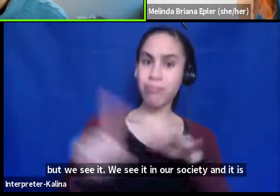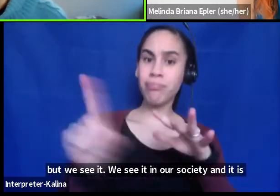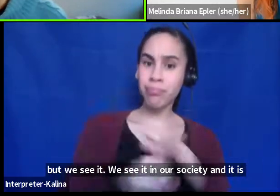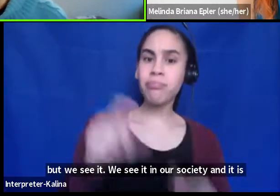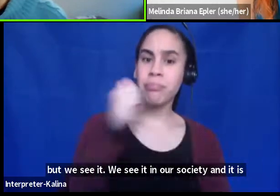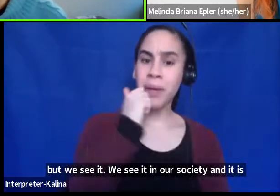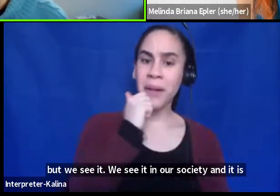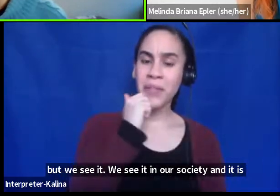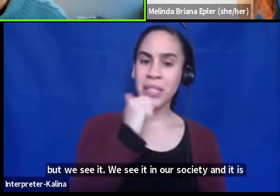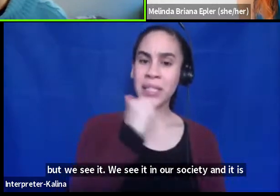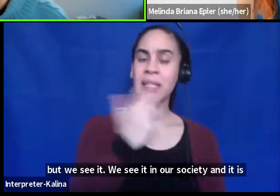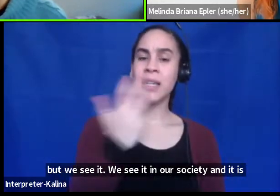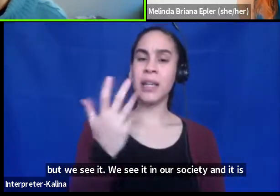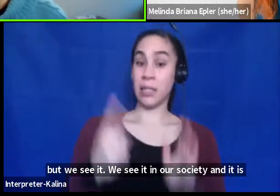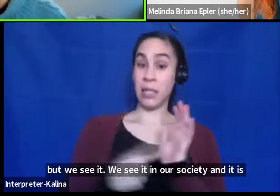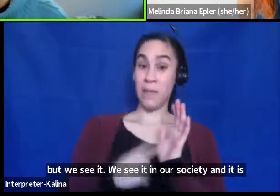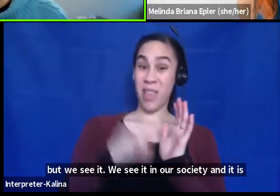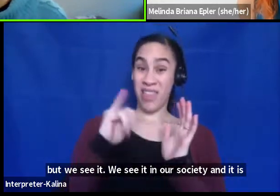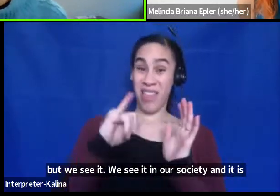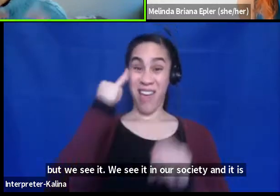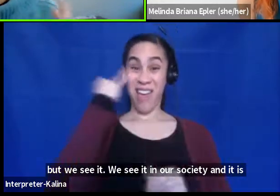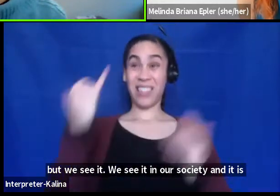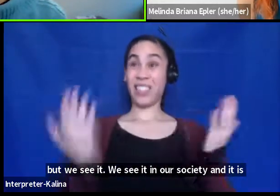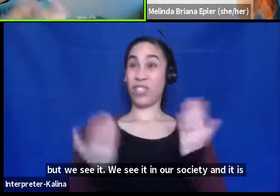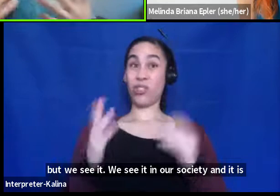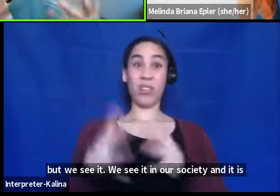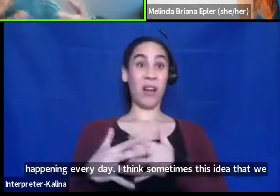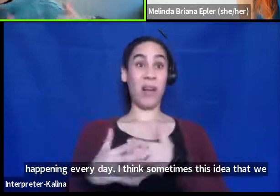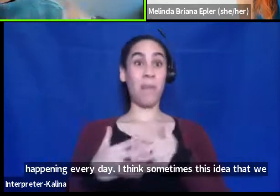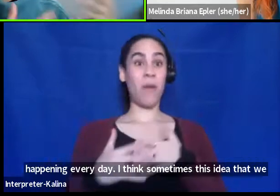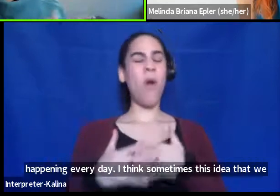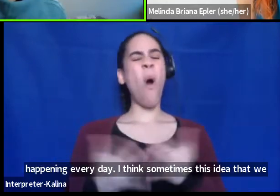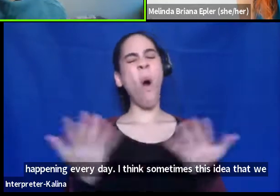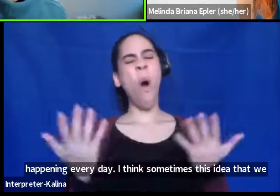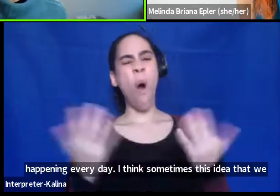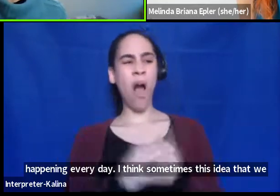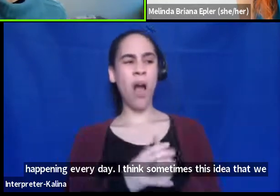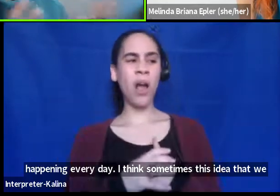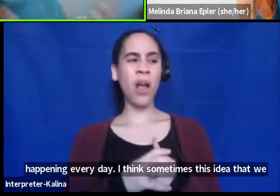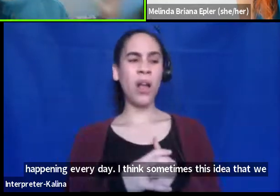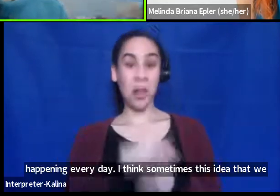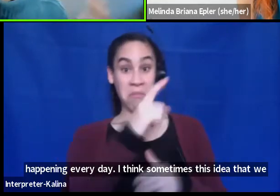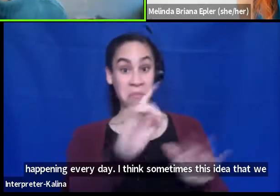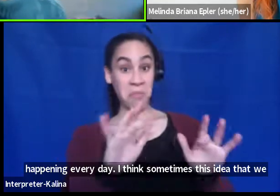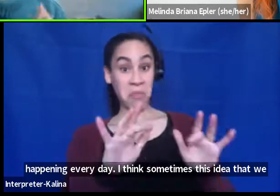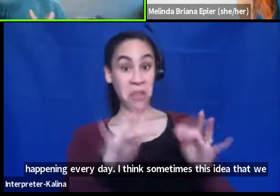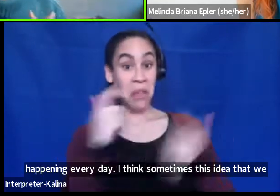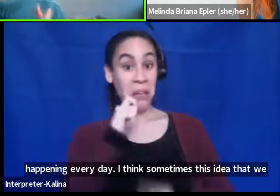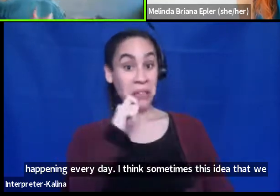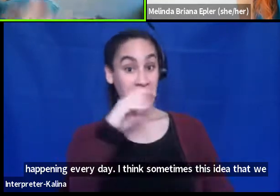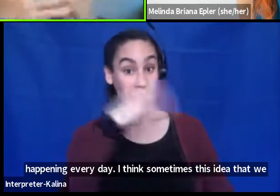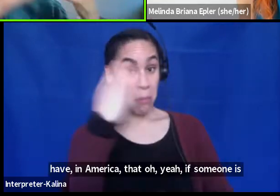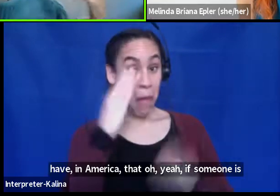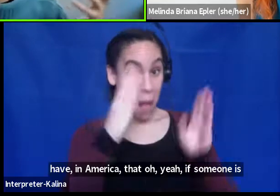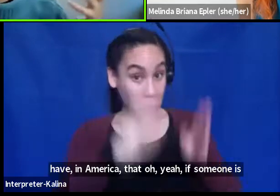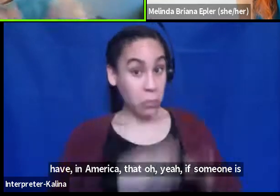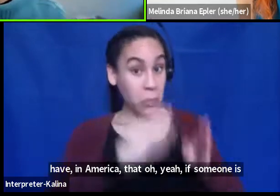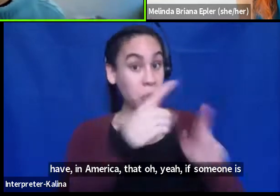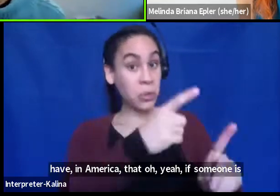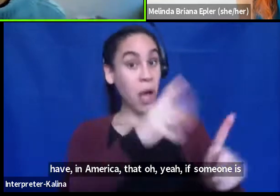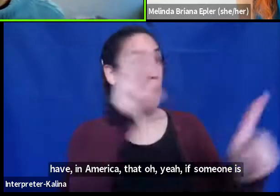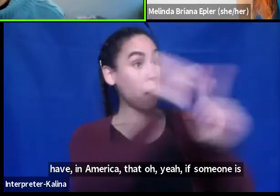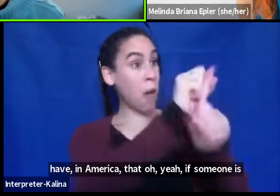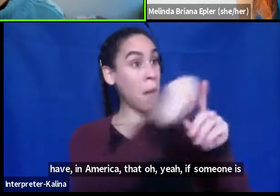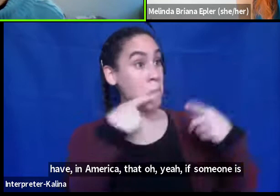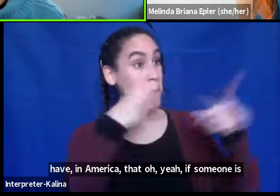this idea that we have in America that like, oh yeah, like if someone's a light-skinned Black person, like, and they achieve